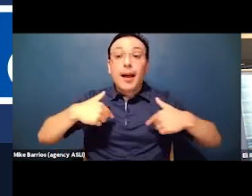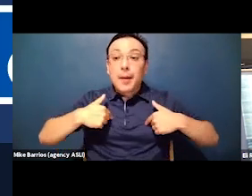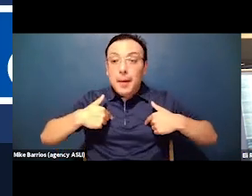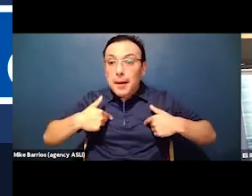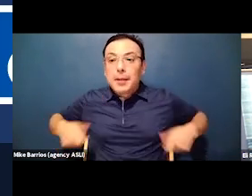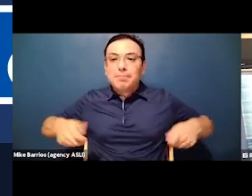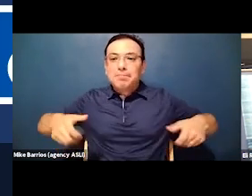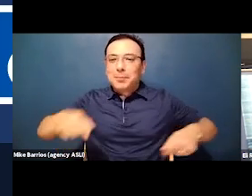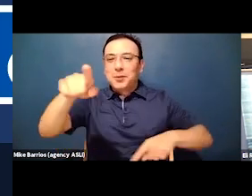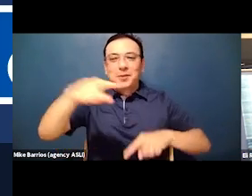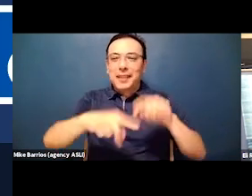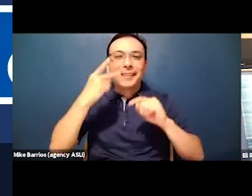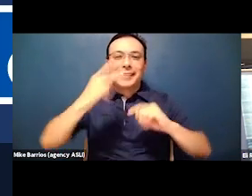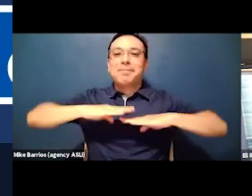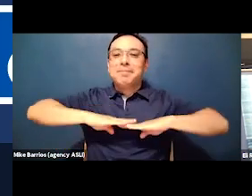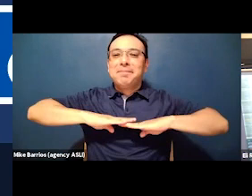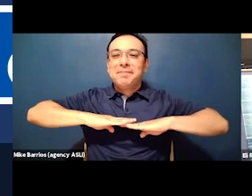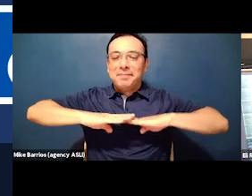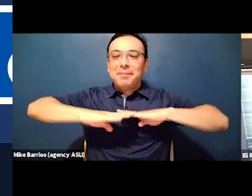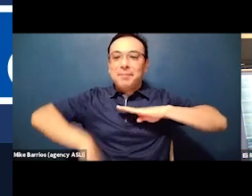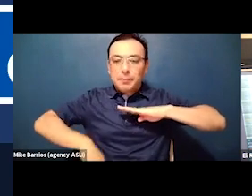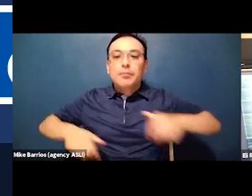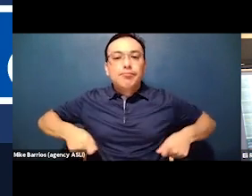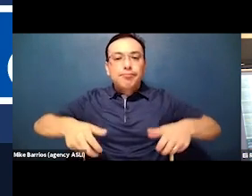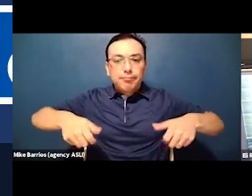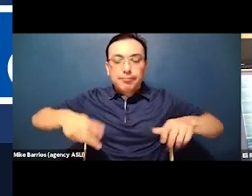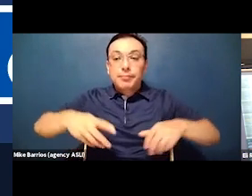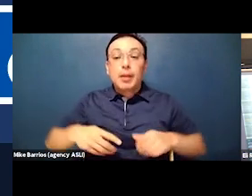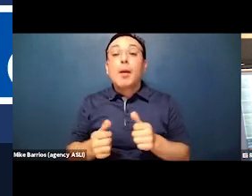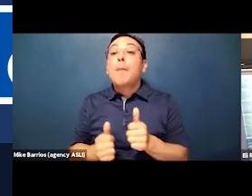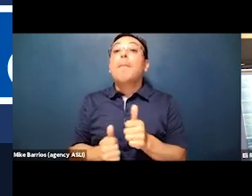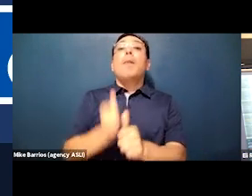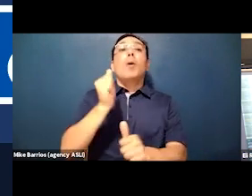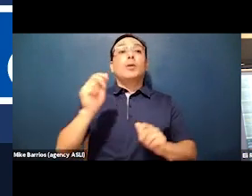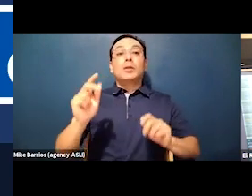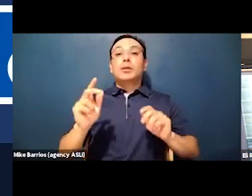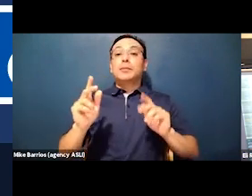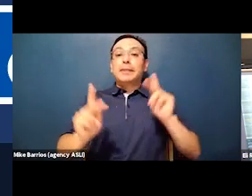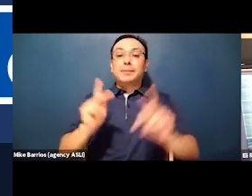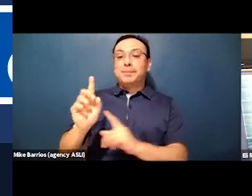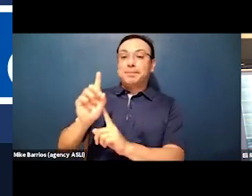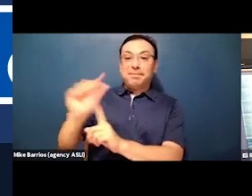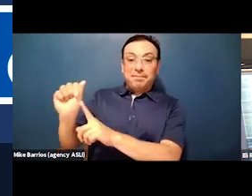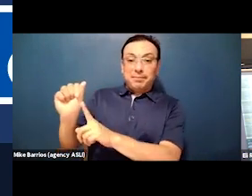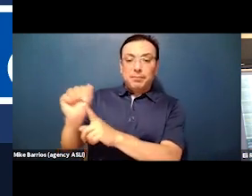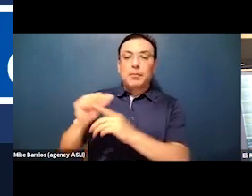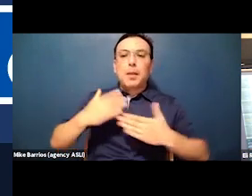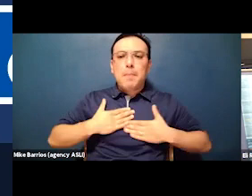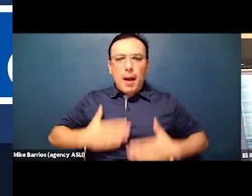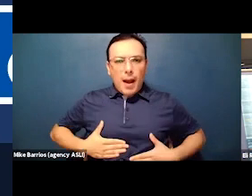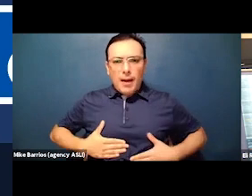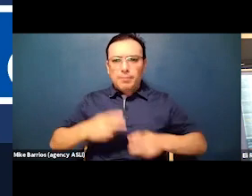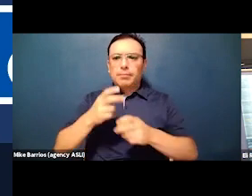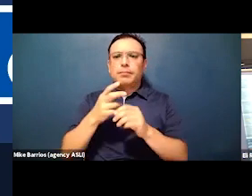The ambulatory disabilities take up the lion's share of this pie, right? At 29%, just shy